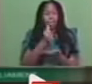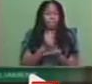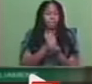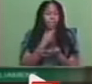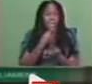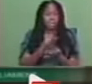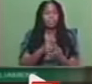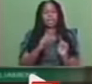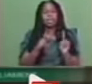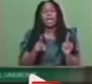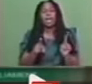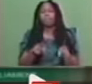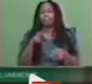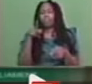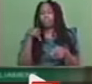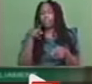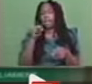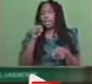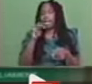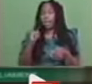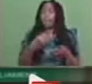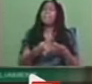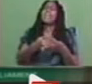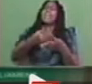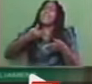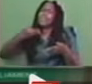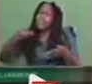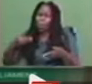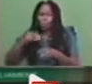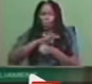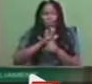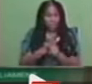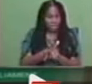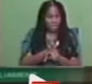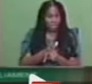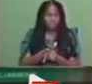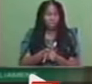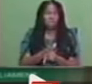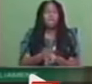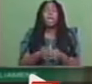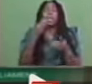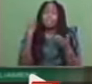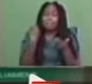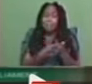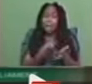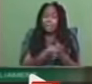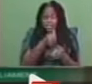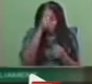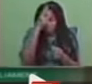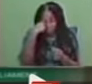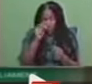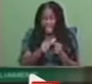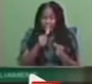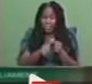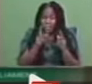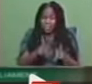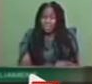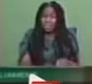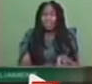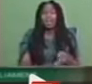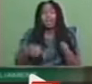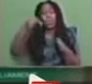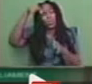before COVID, income per person dropped to US $16.8 in 2019 per person,